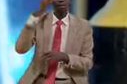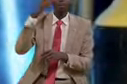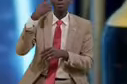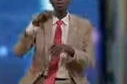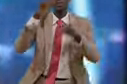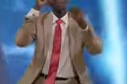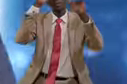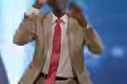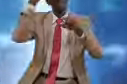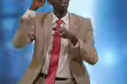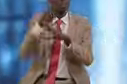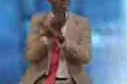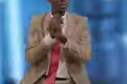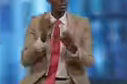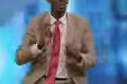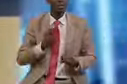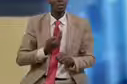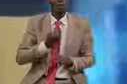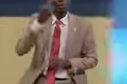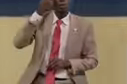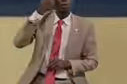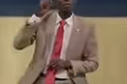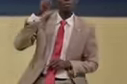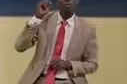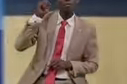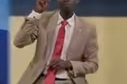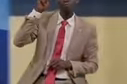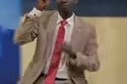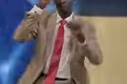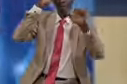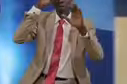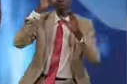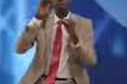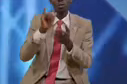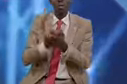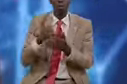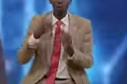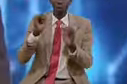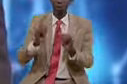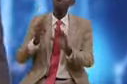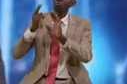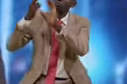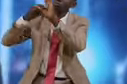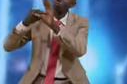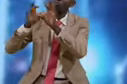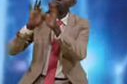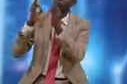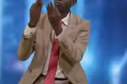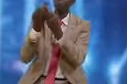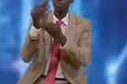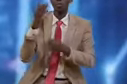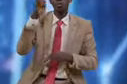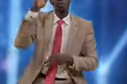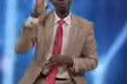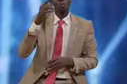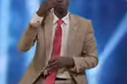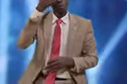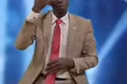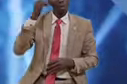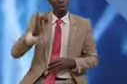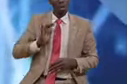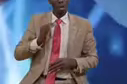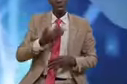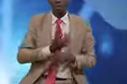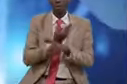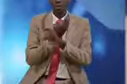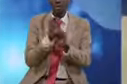for the Father so that we can now come into the family of God because our redemption has been